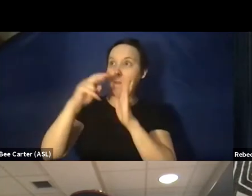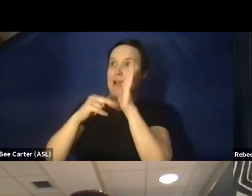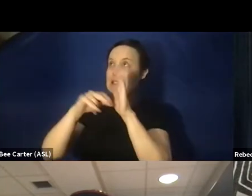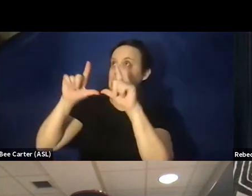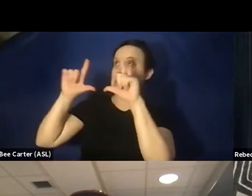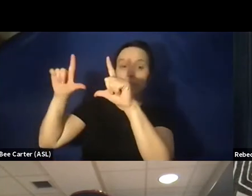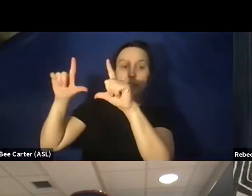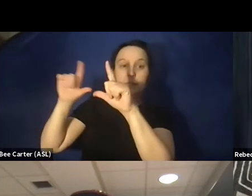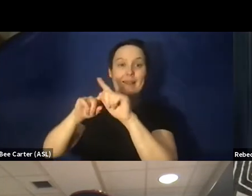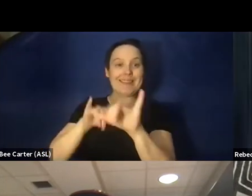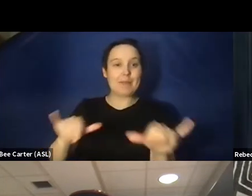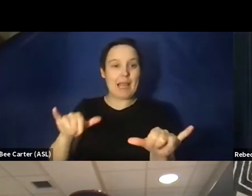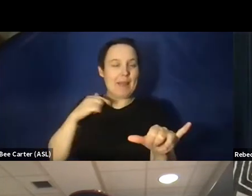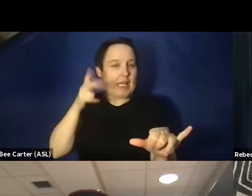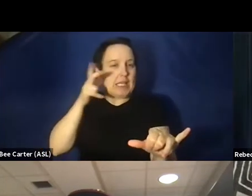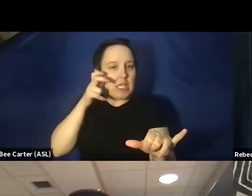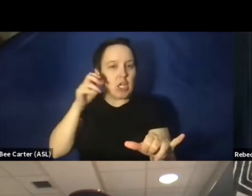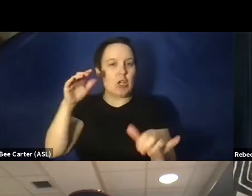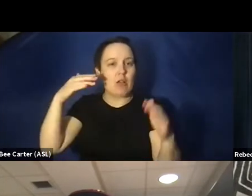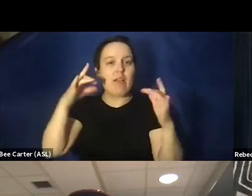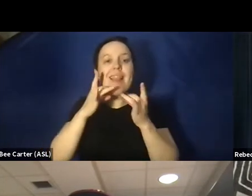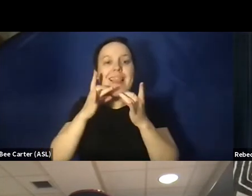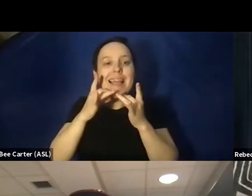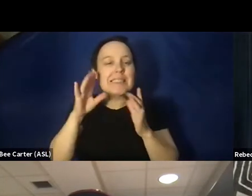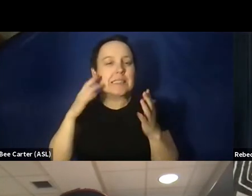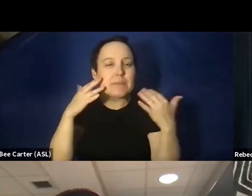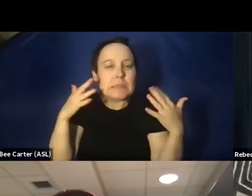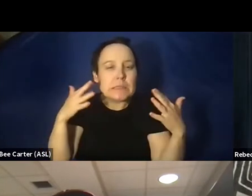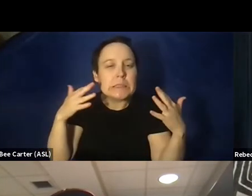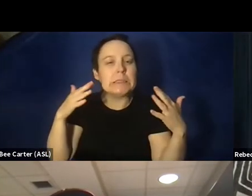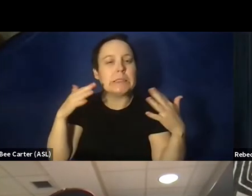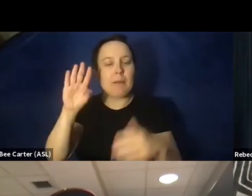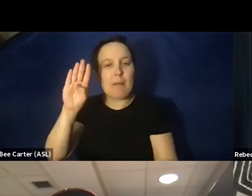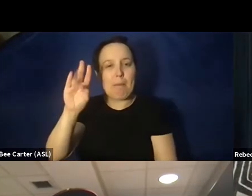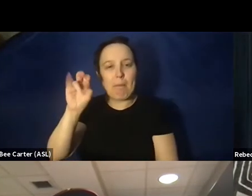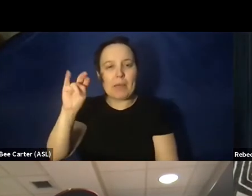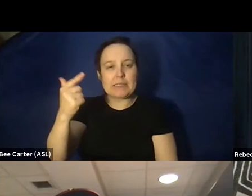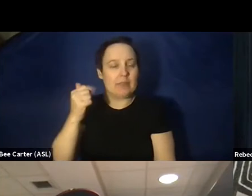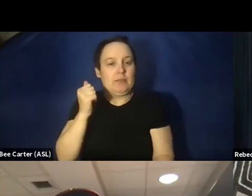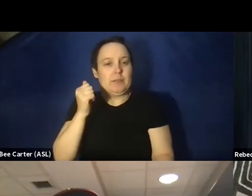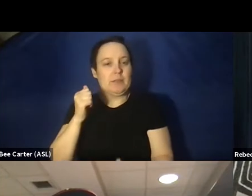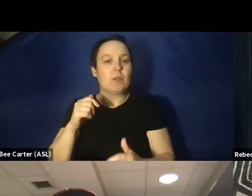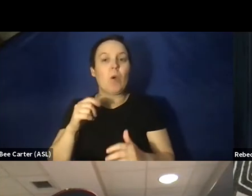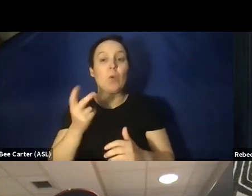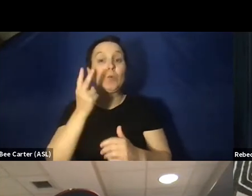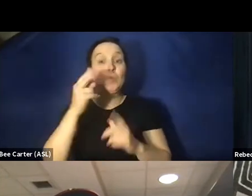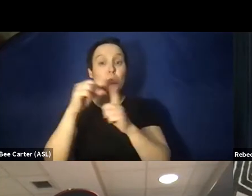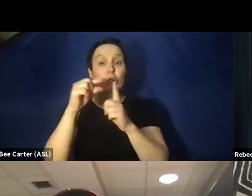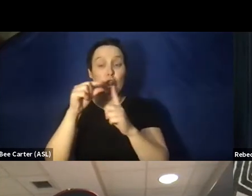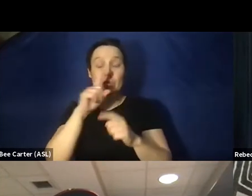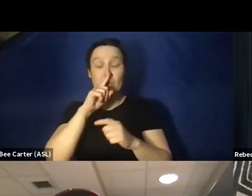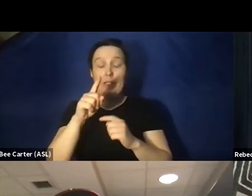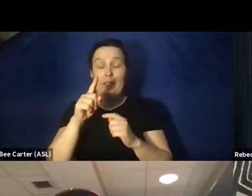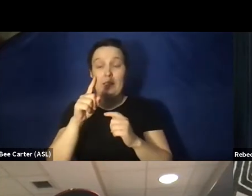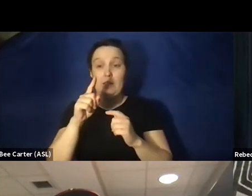the sound of the buzzing lights. Mm-hmm. And so, you know, two words that jump out to me in what you just said that